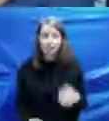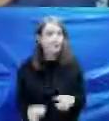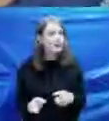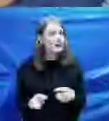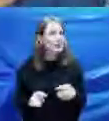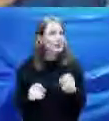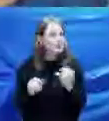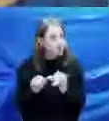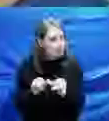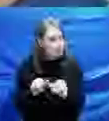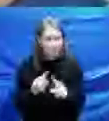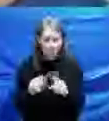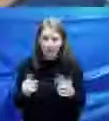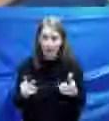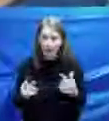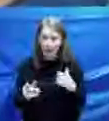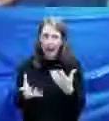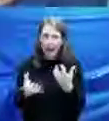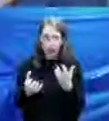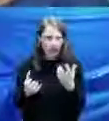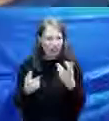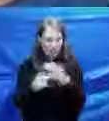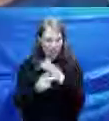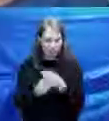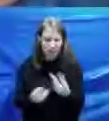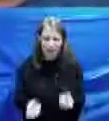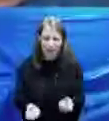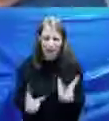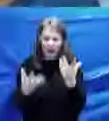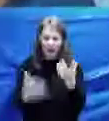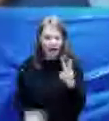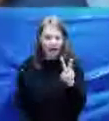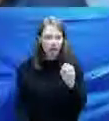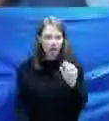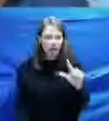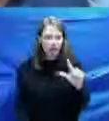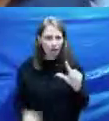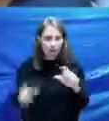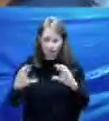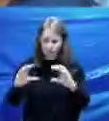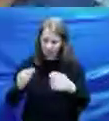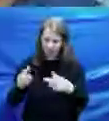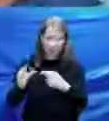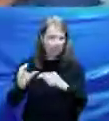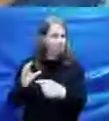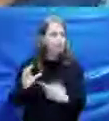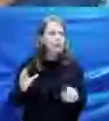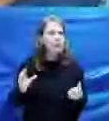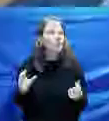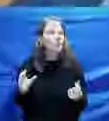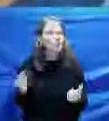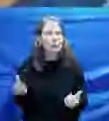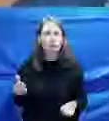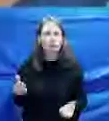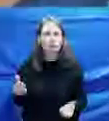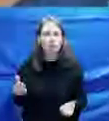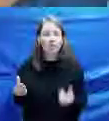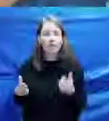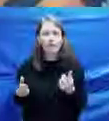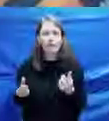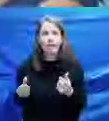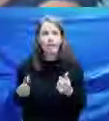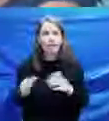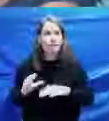to figure out what the possible volume of this could be? What would I have to do? What is one thing I could do? I could fill it with